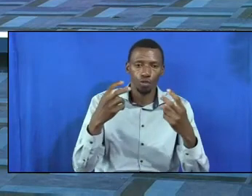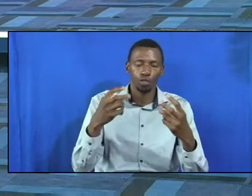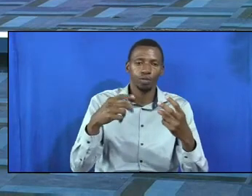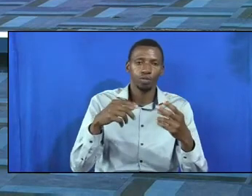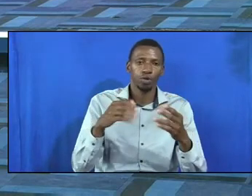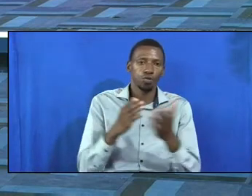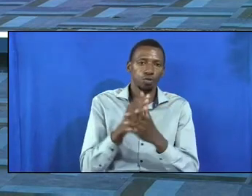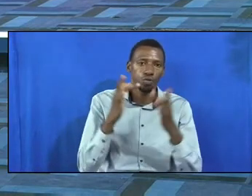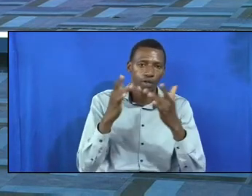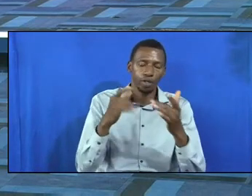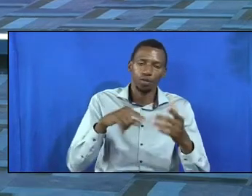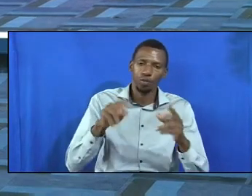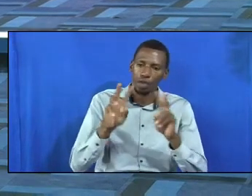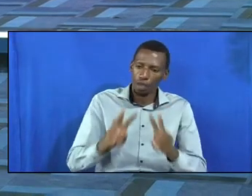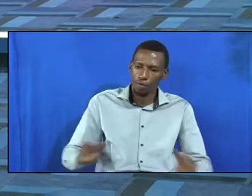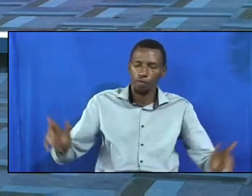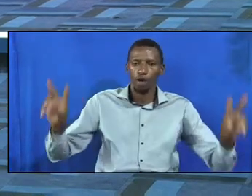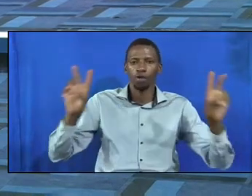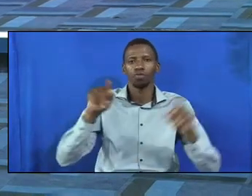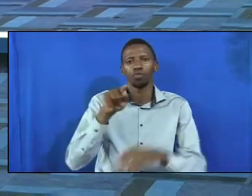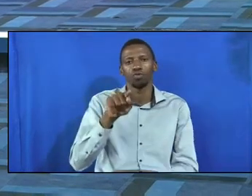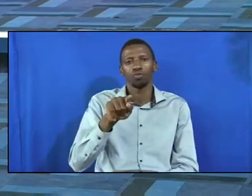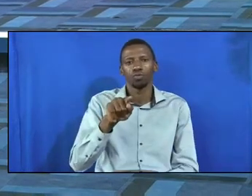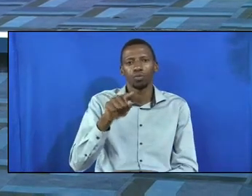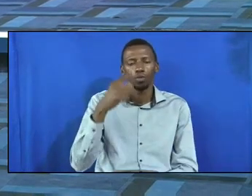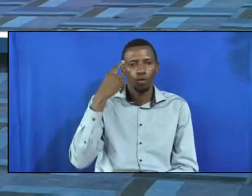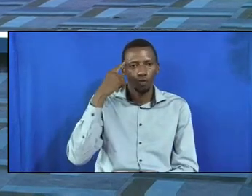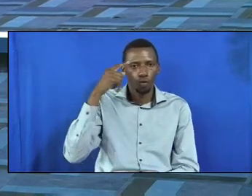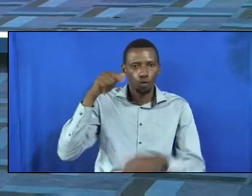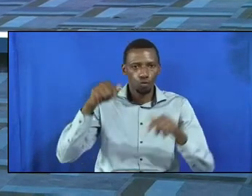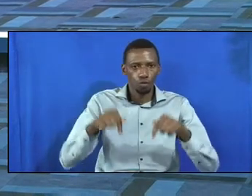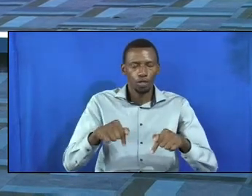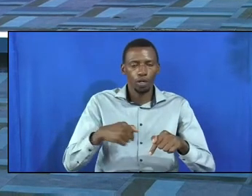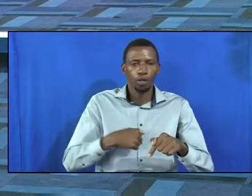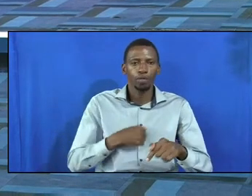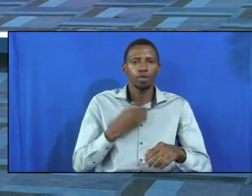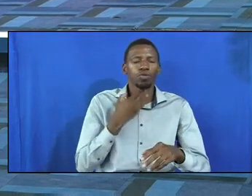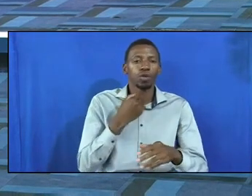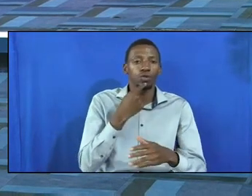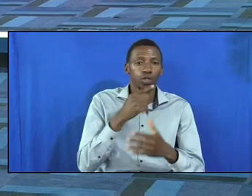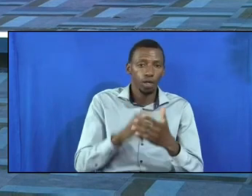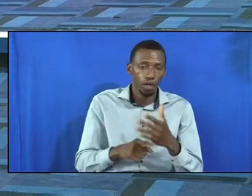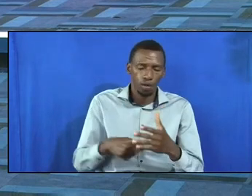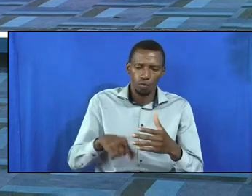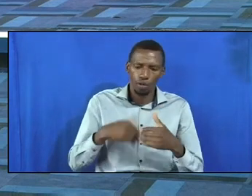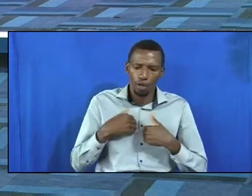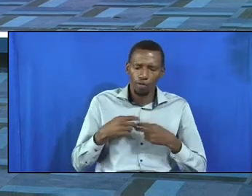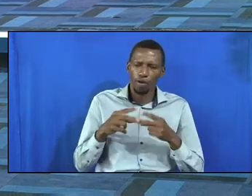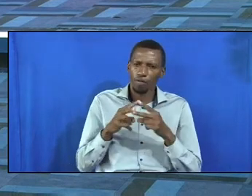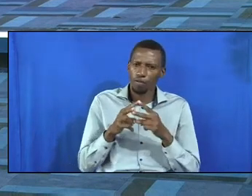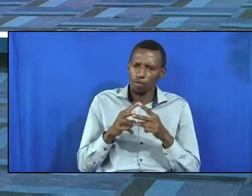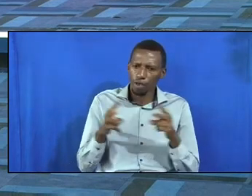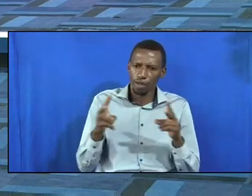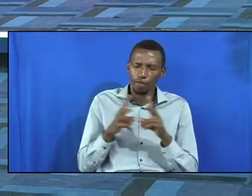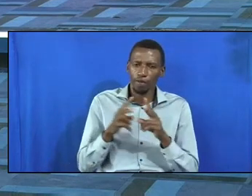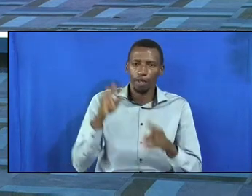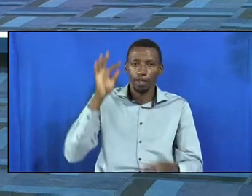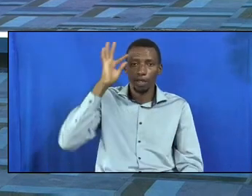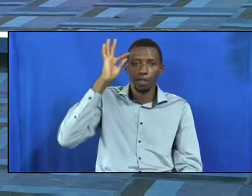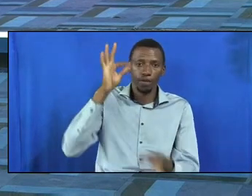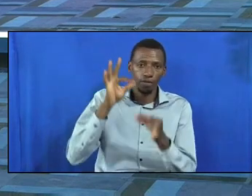And for today, I want to tell you that we have had very faithful online audience.